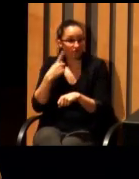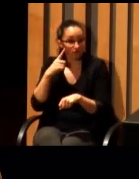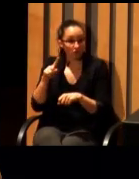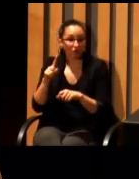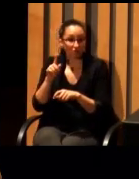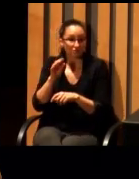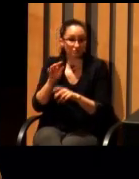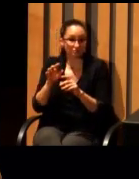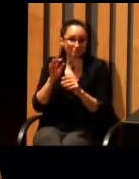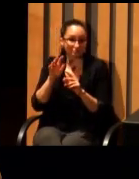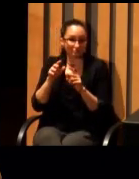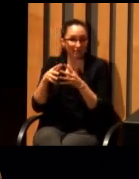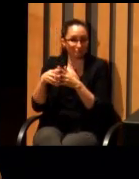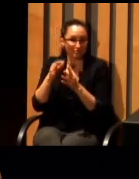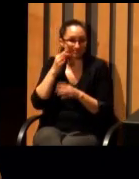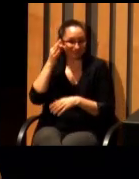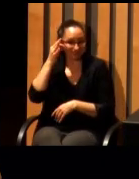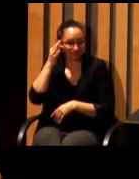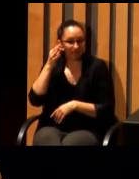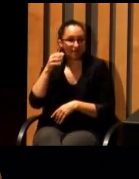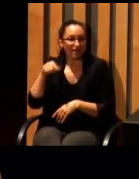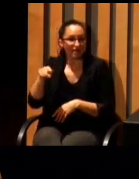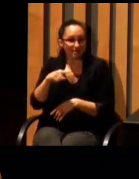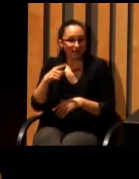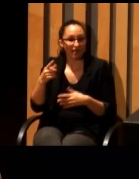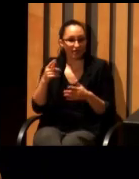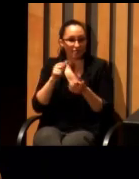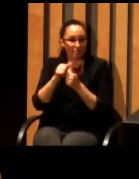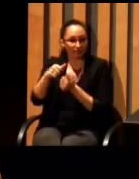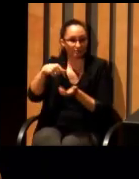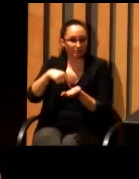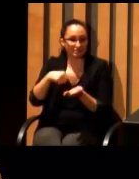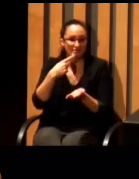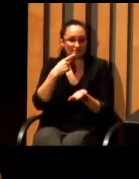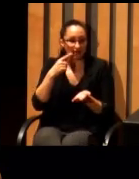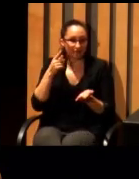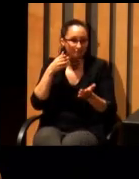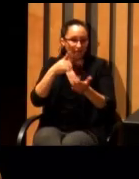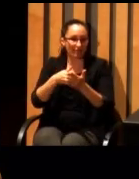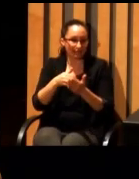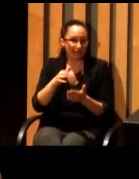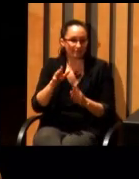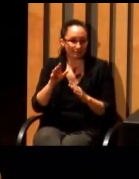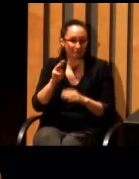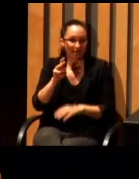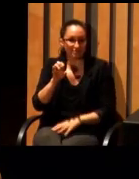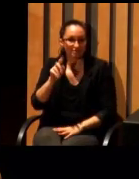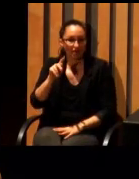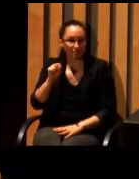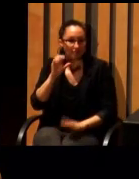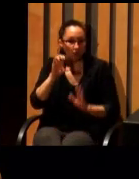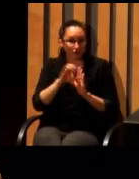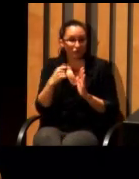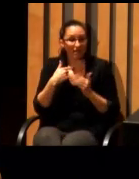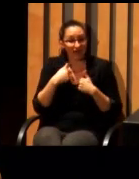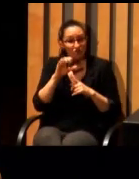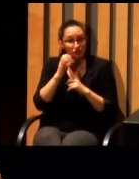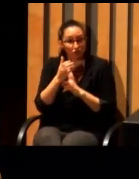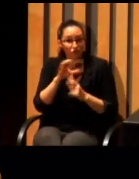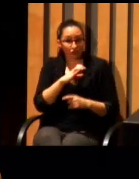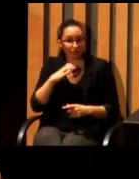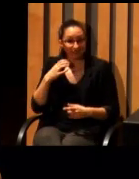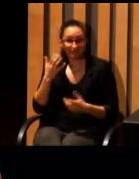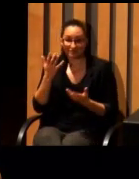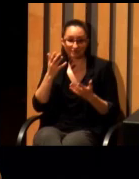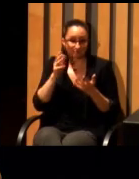in 2005 against mascots and logos, and we have cultural committees that deal with us on the regular basis.